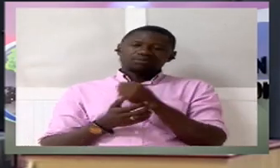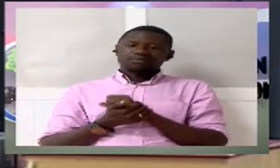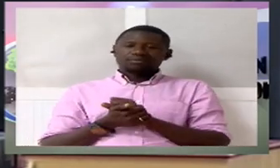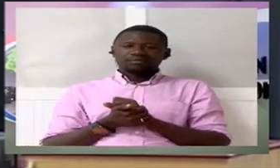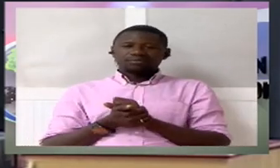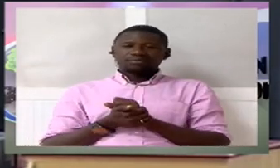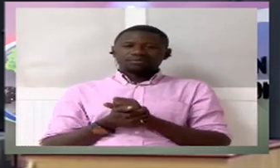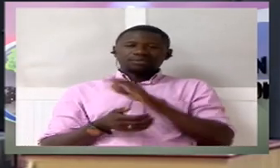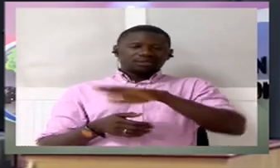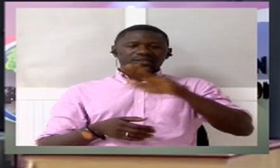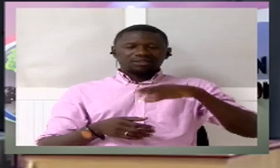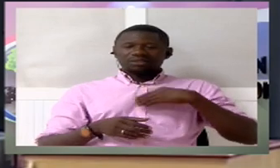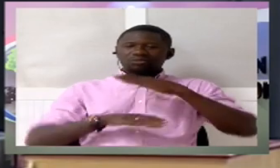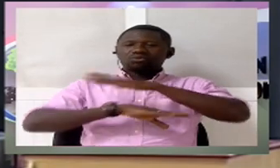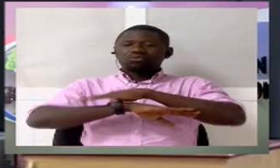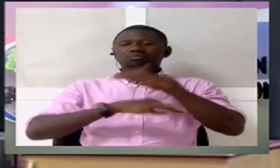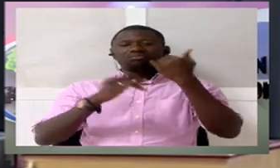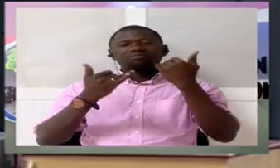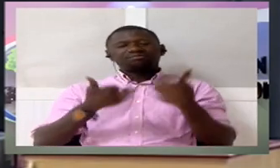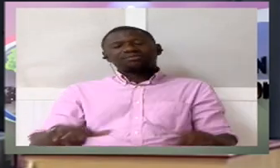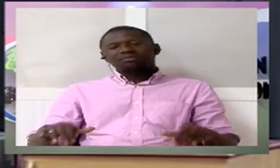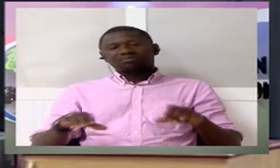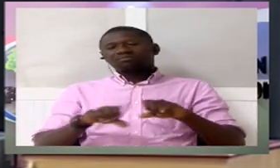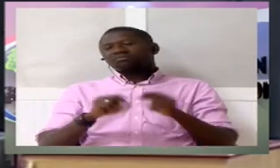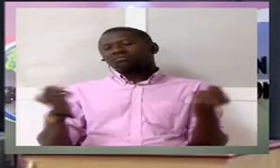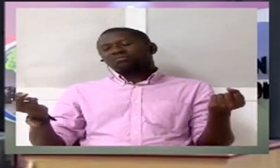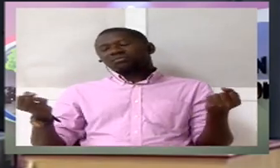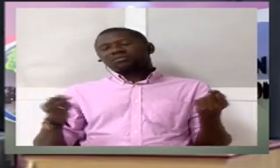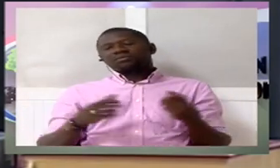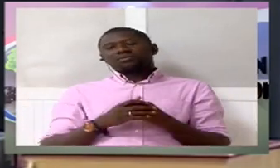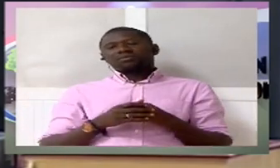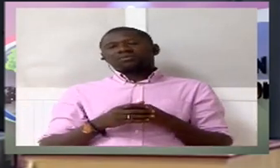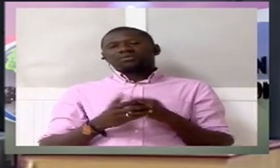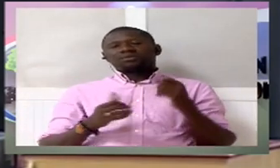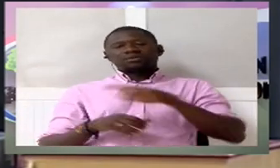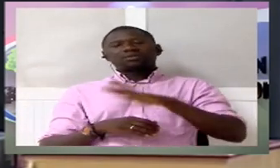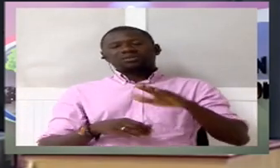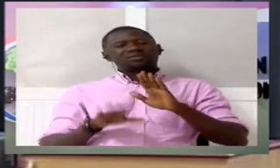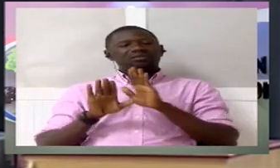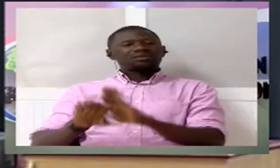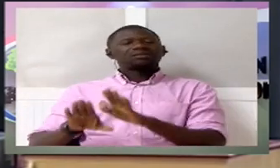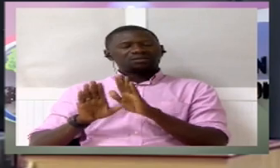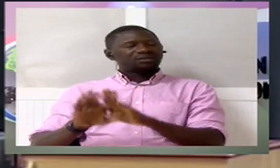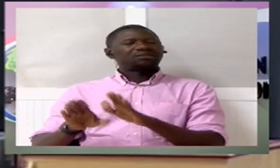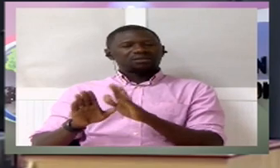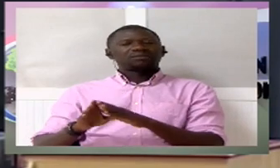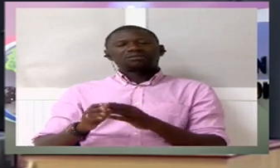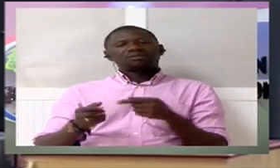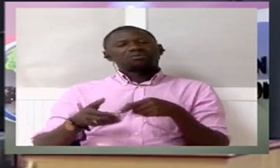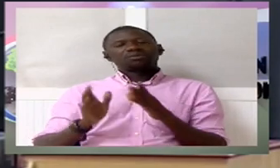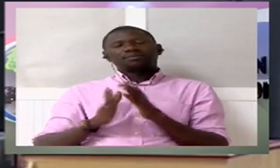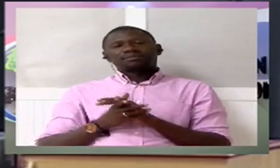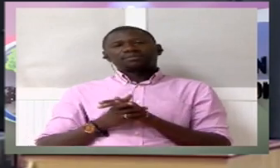changed. The children's school was interrupted. And so they just sat down like that.